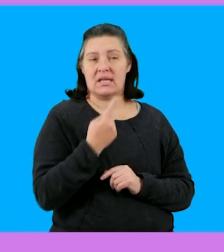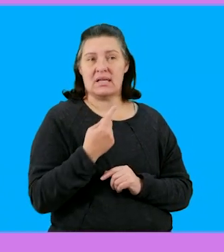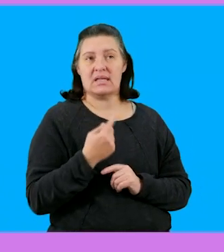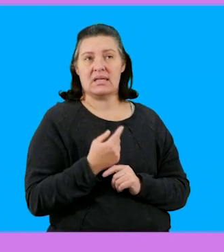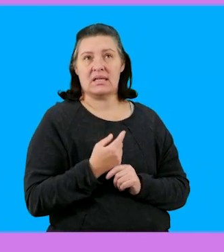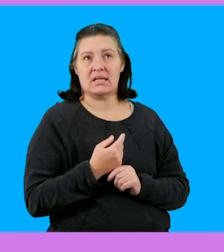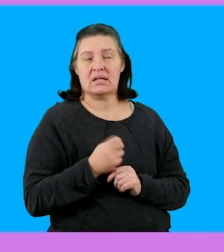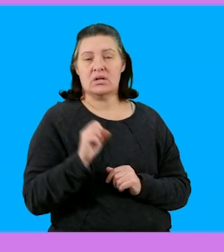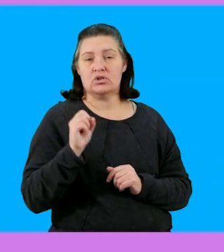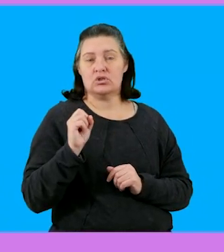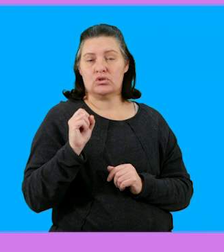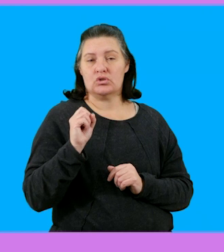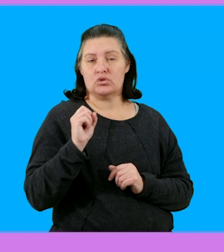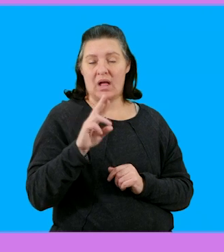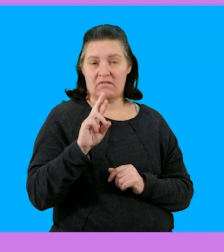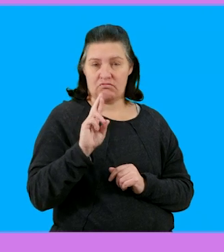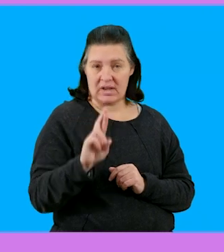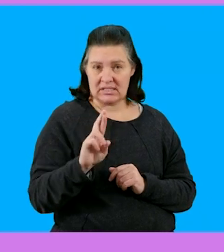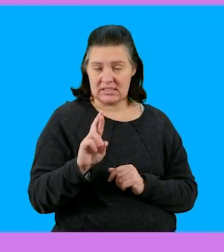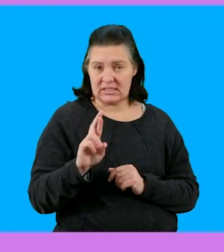it's 12 Rand